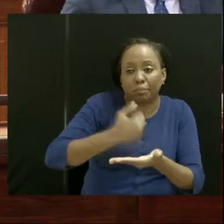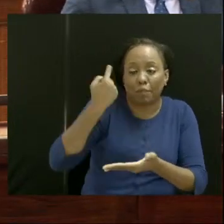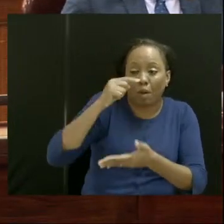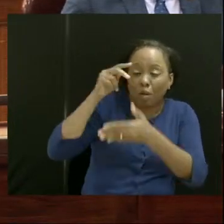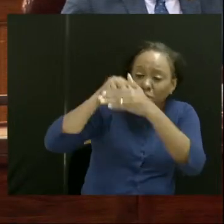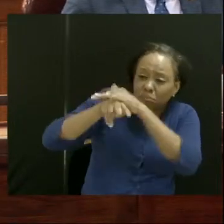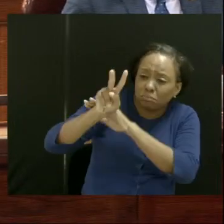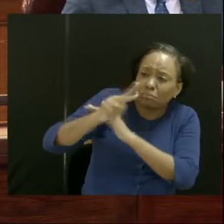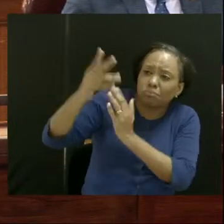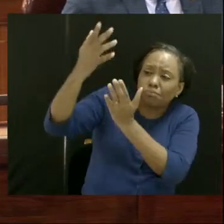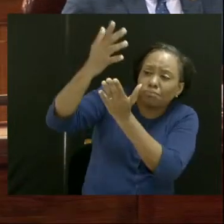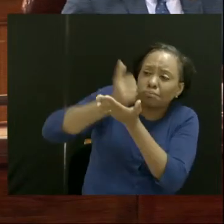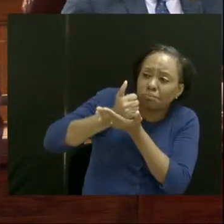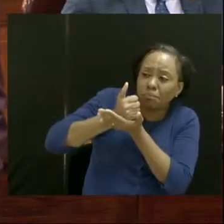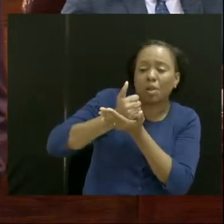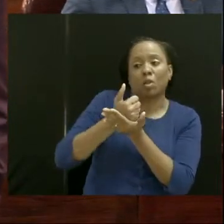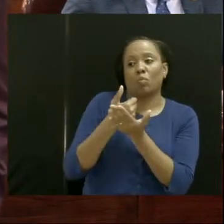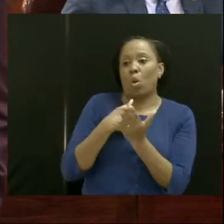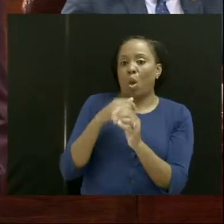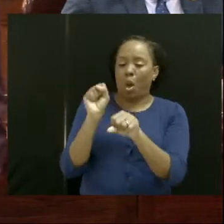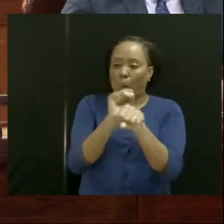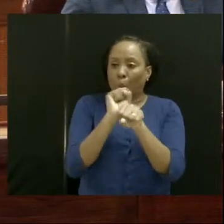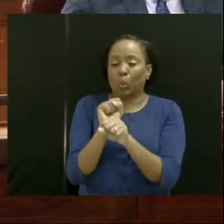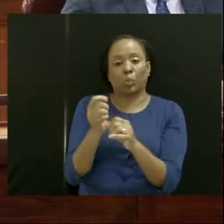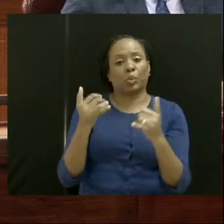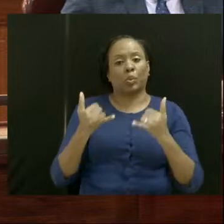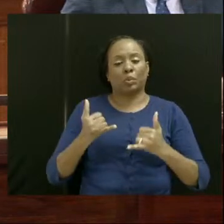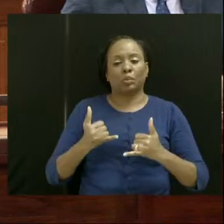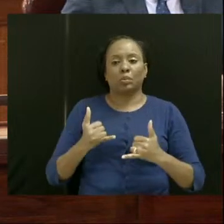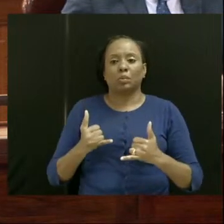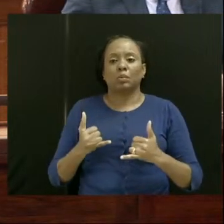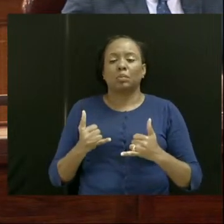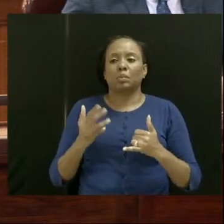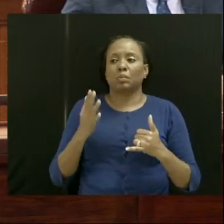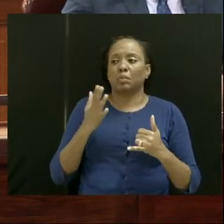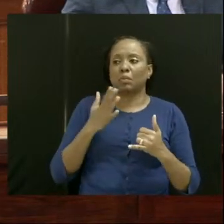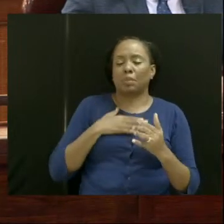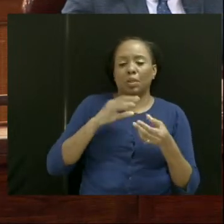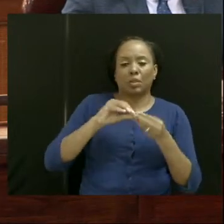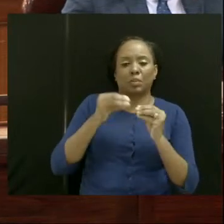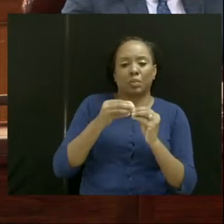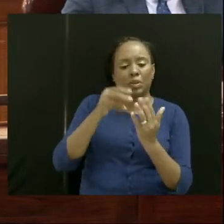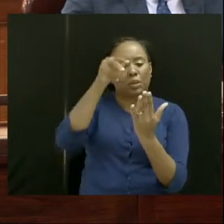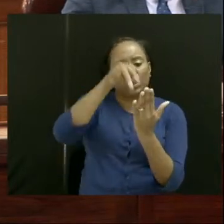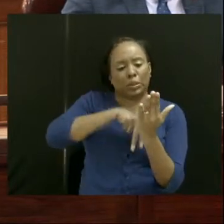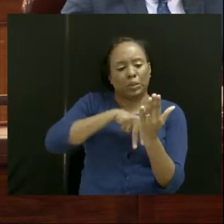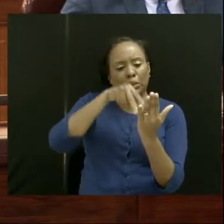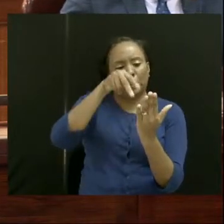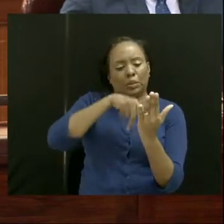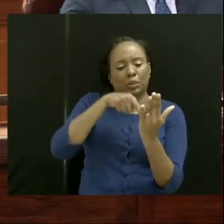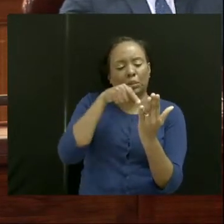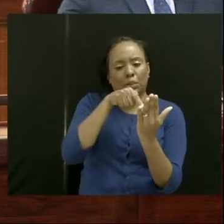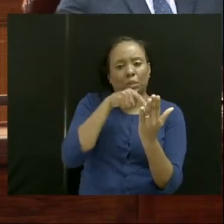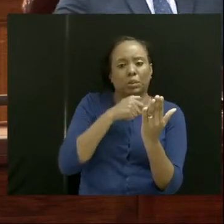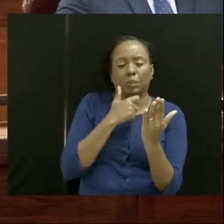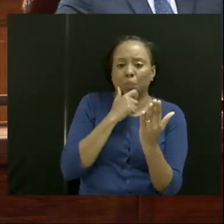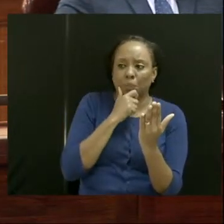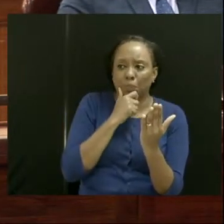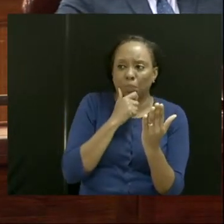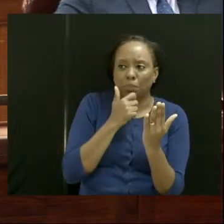And I'm working, Mr. Speaker, with the figures to which I had early access, and there may